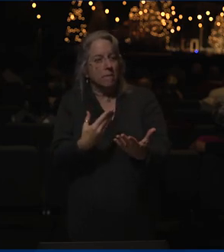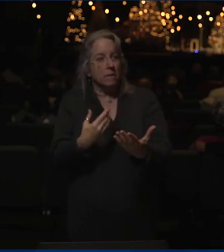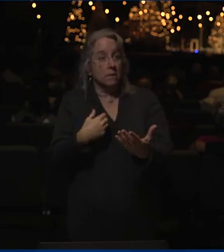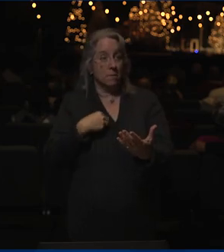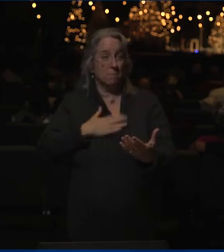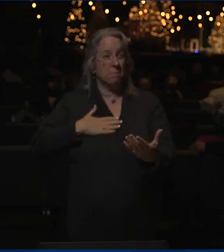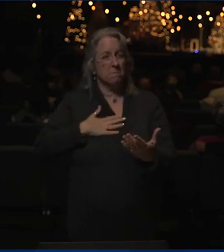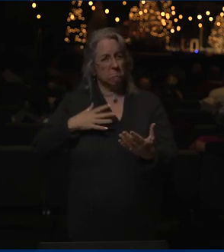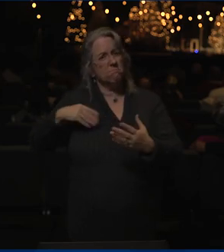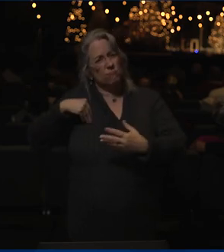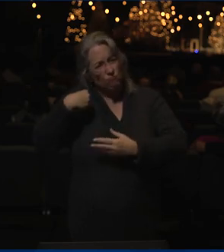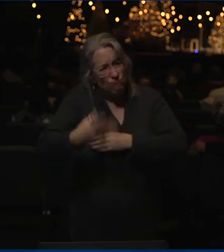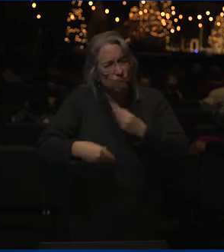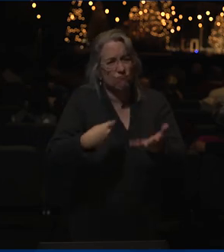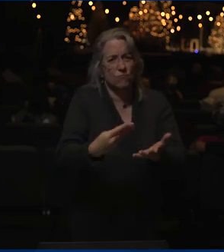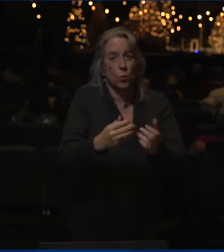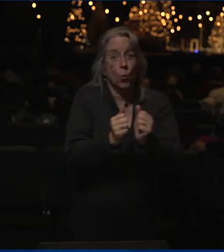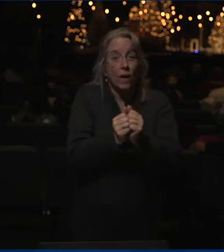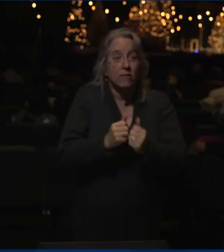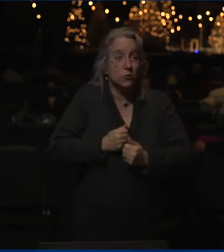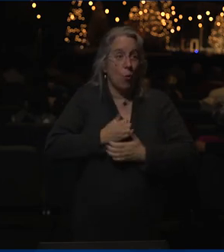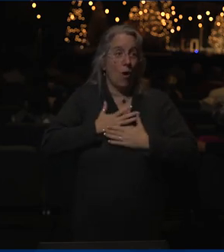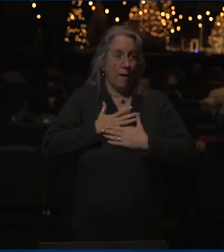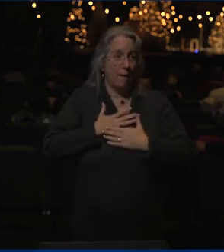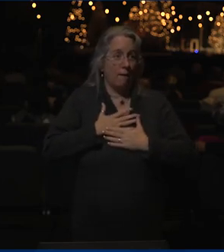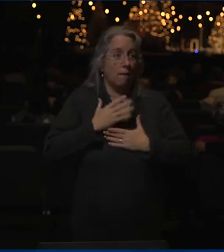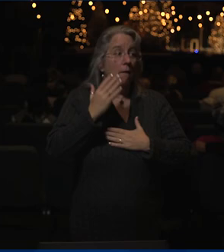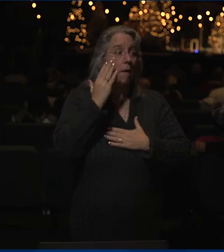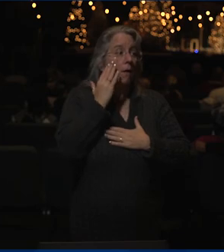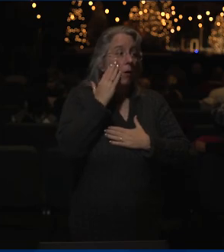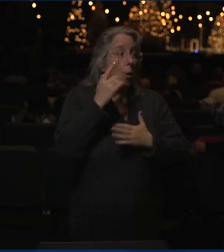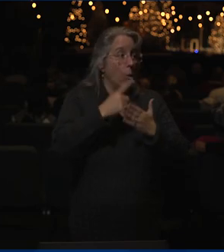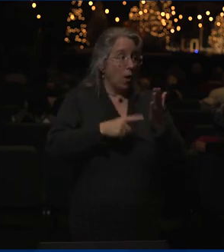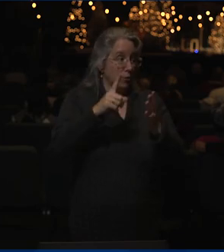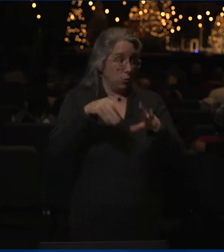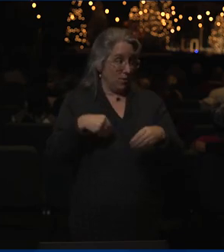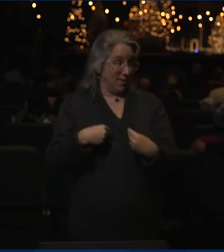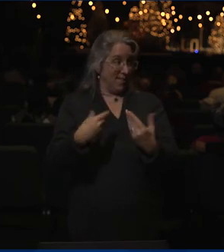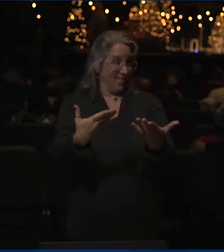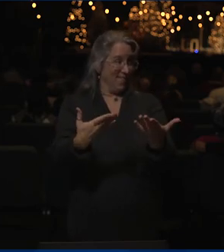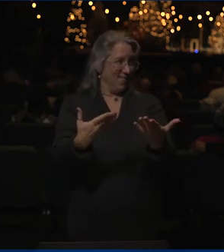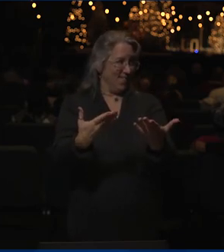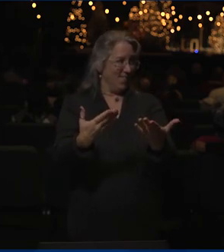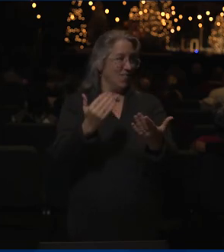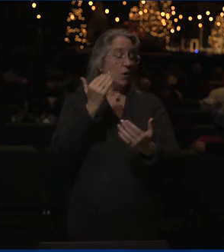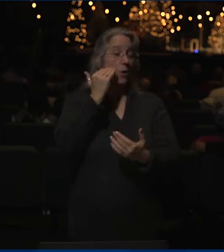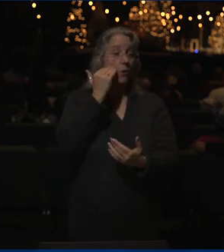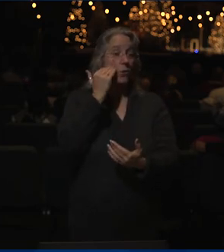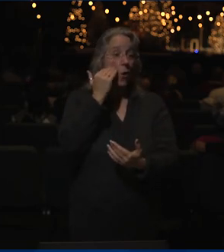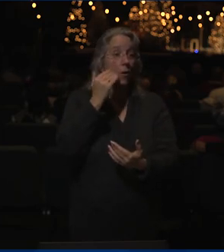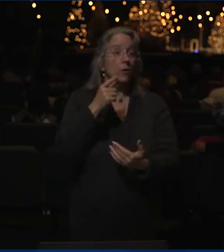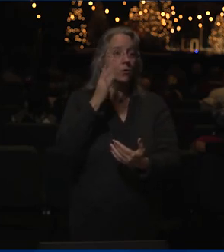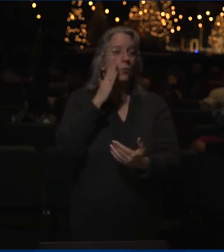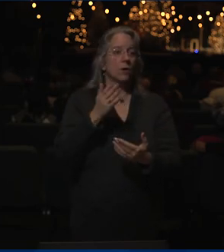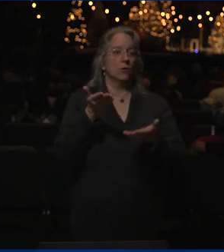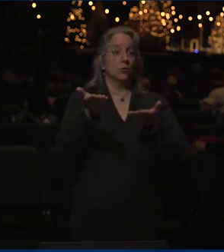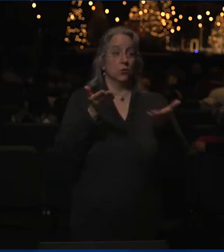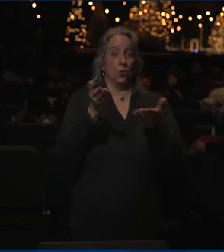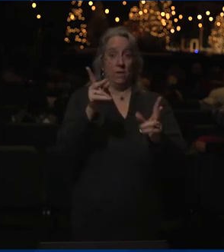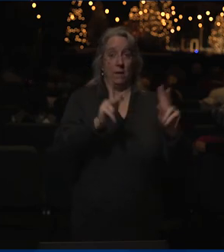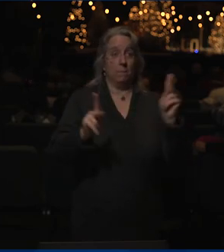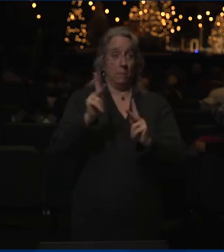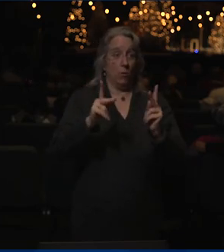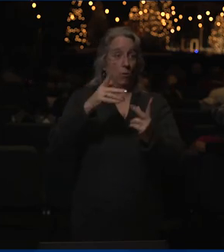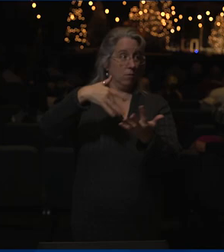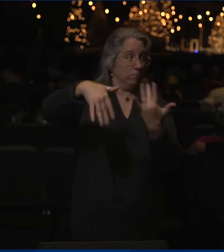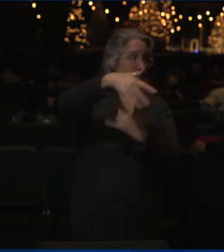would you do it joyfully, knowing that what you give will be used to serve the people among us? Let me pray for